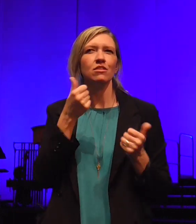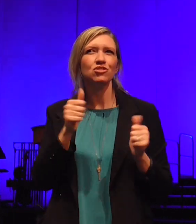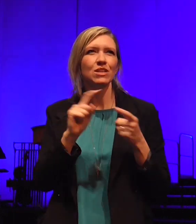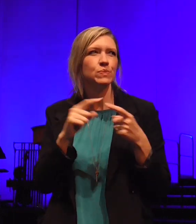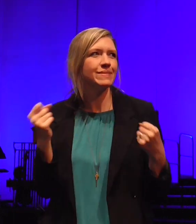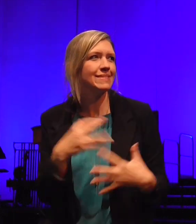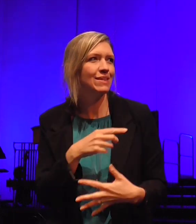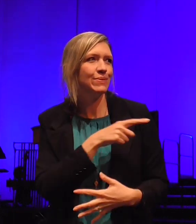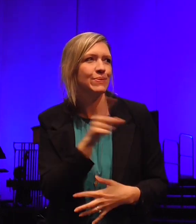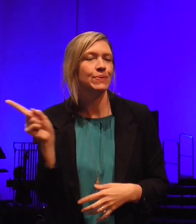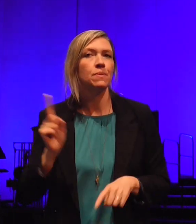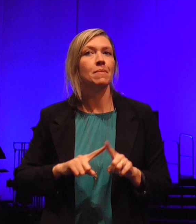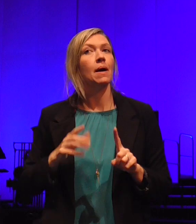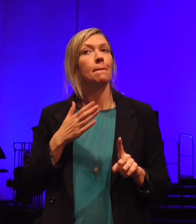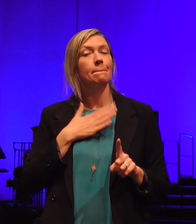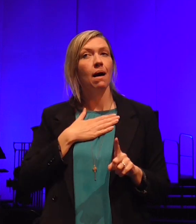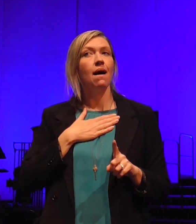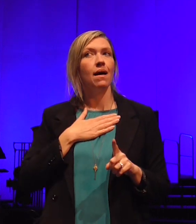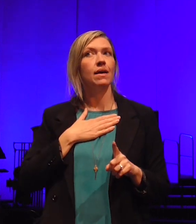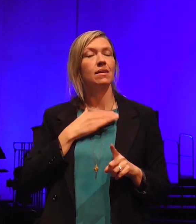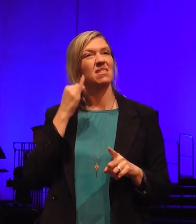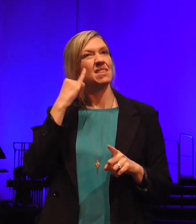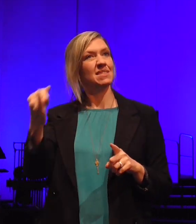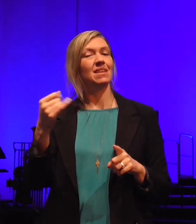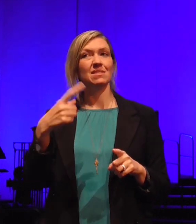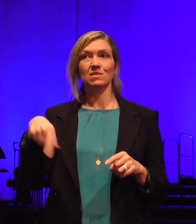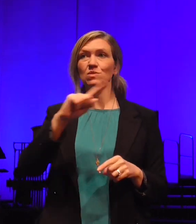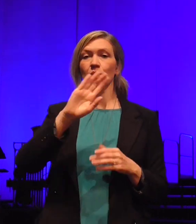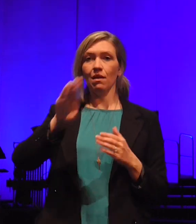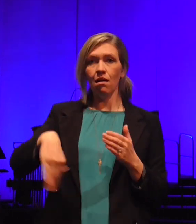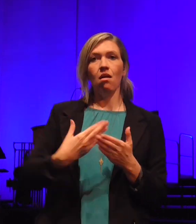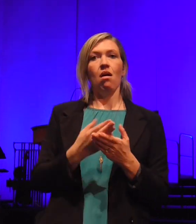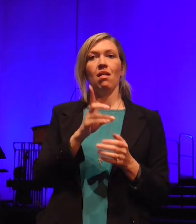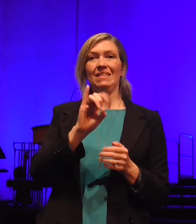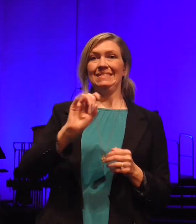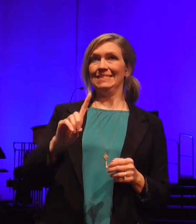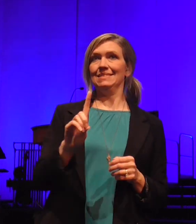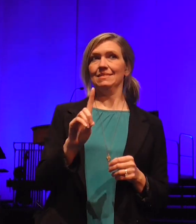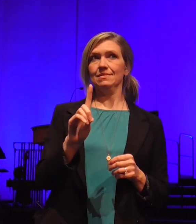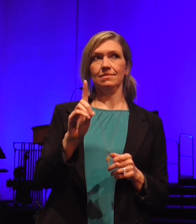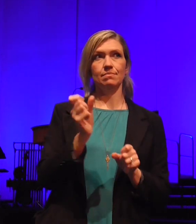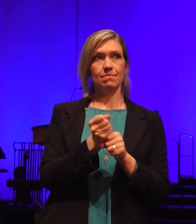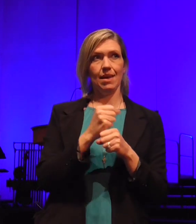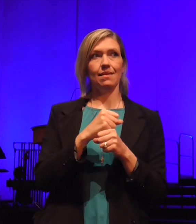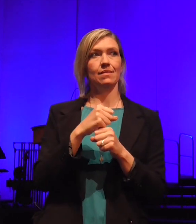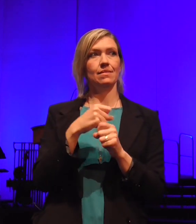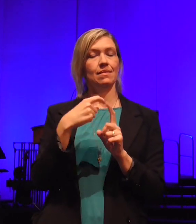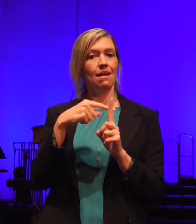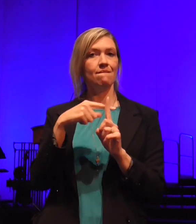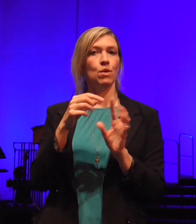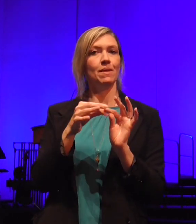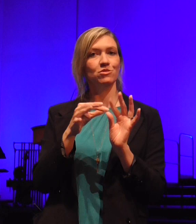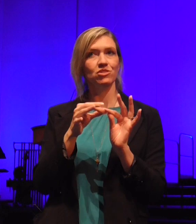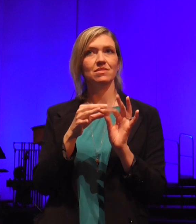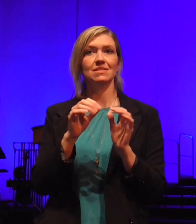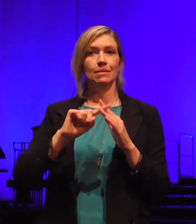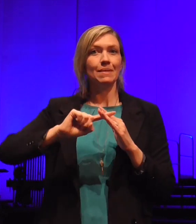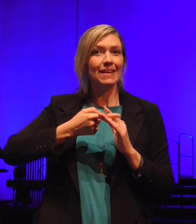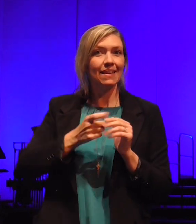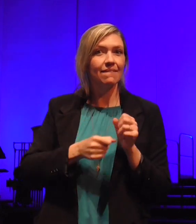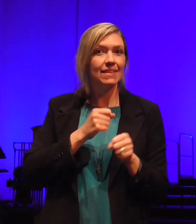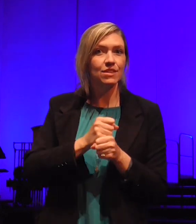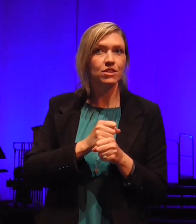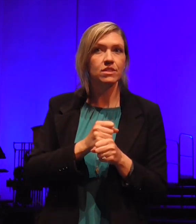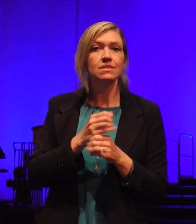scare anyone, but my argument is that we all did. We all formed affirmations at the beginning of